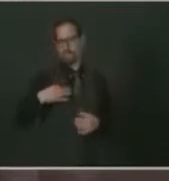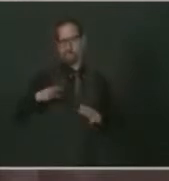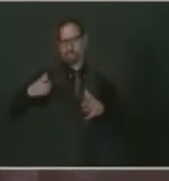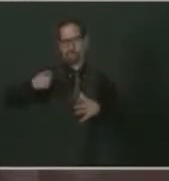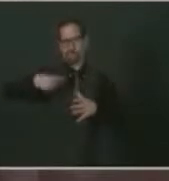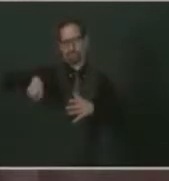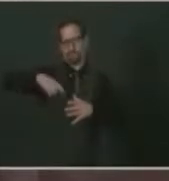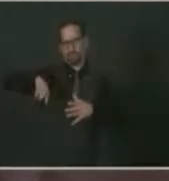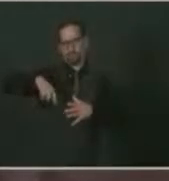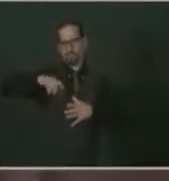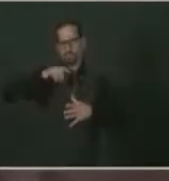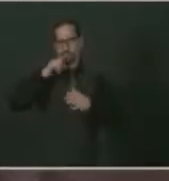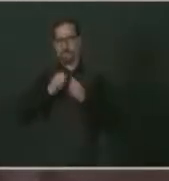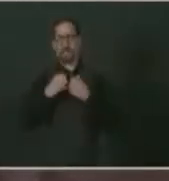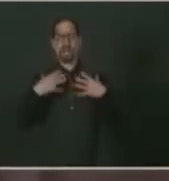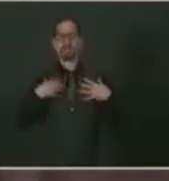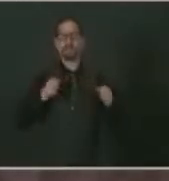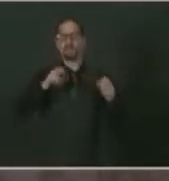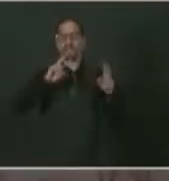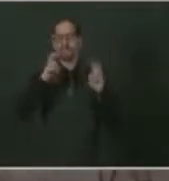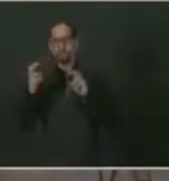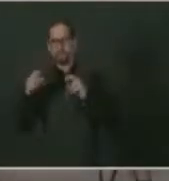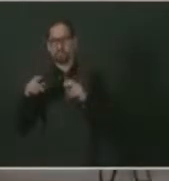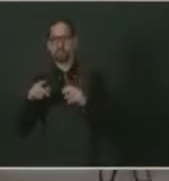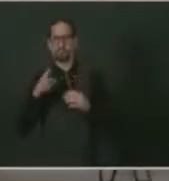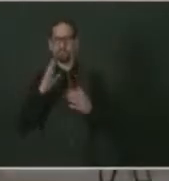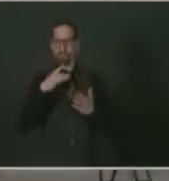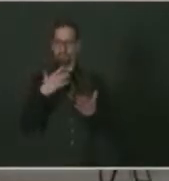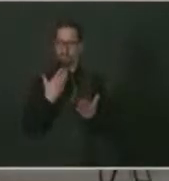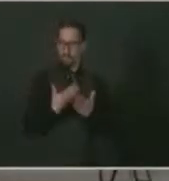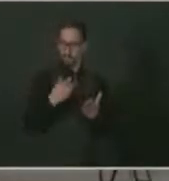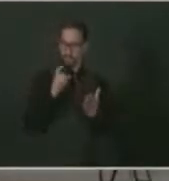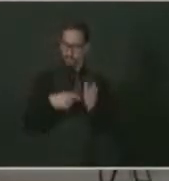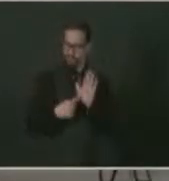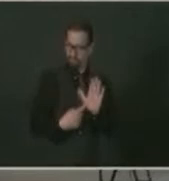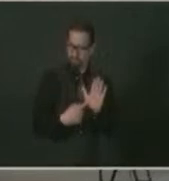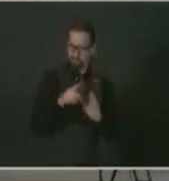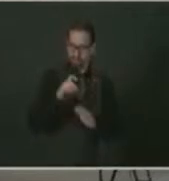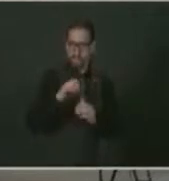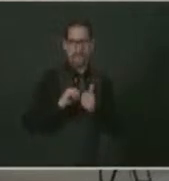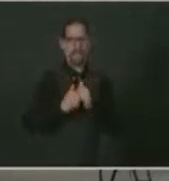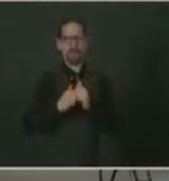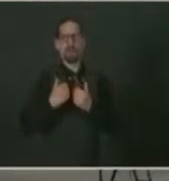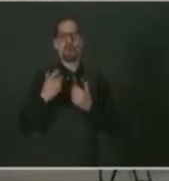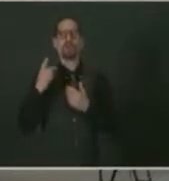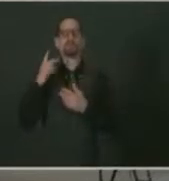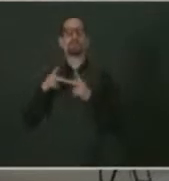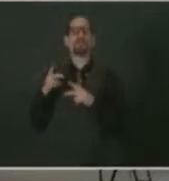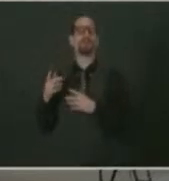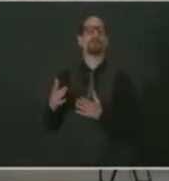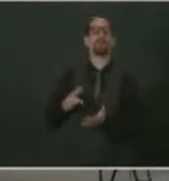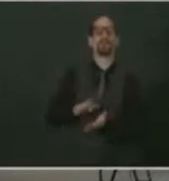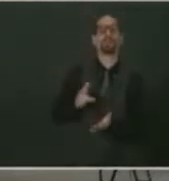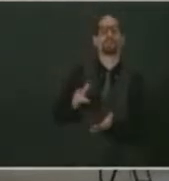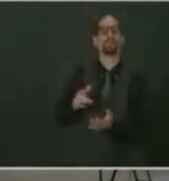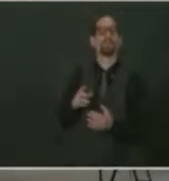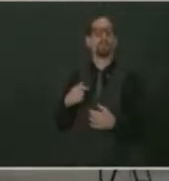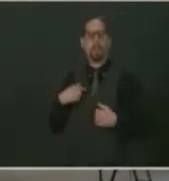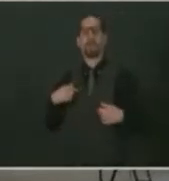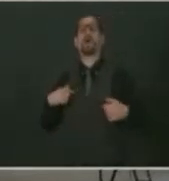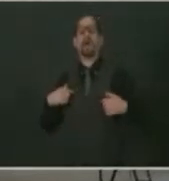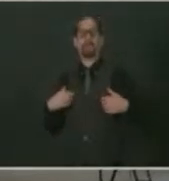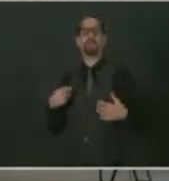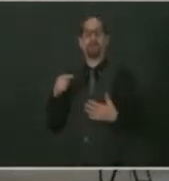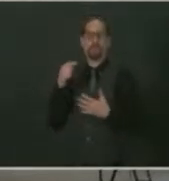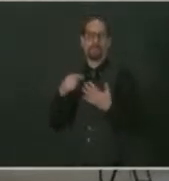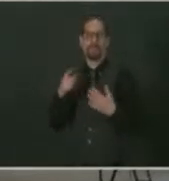you don't have to show any proof. Have you heard either anecdotally or have any evidence of people cutting the line, faking that they